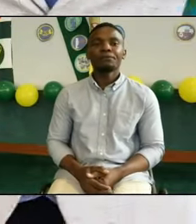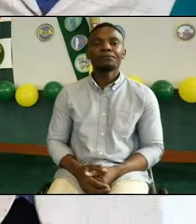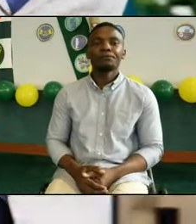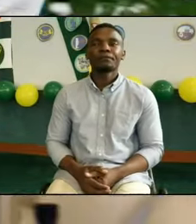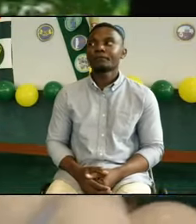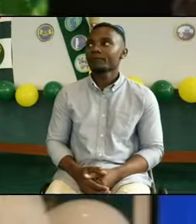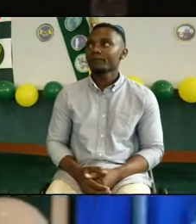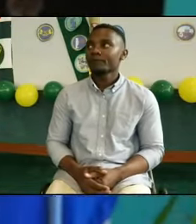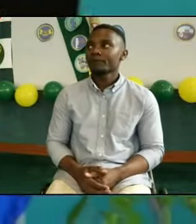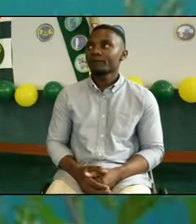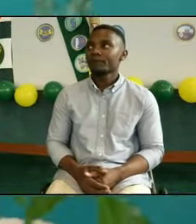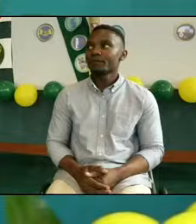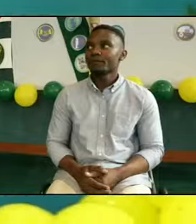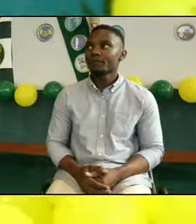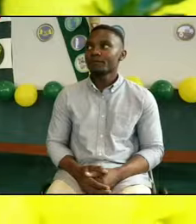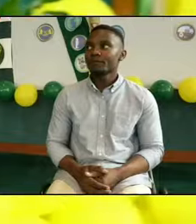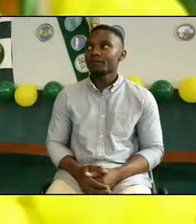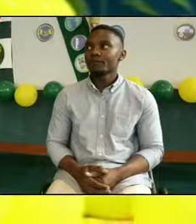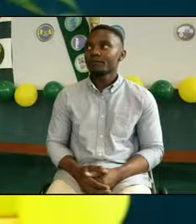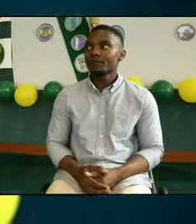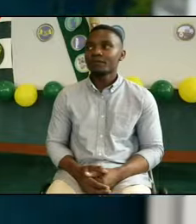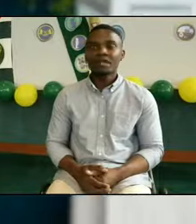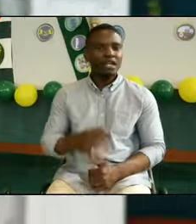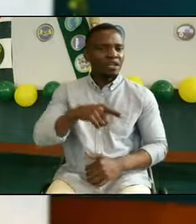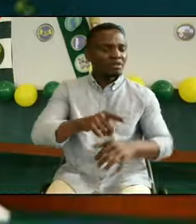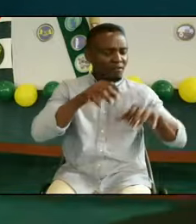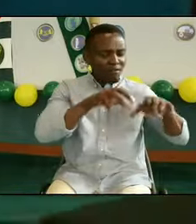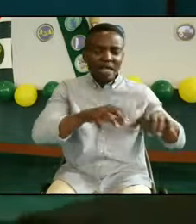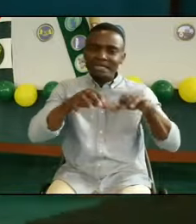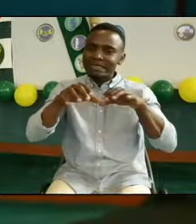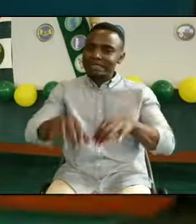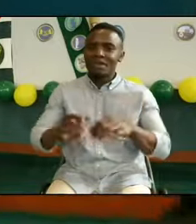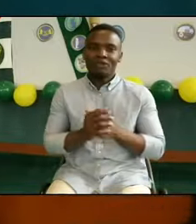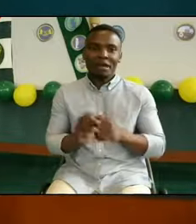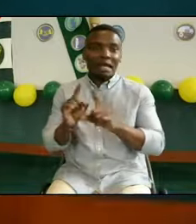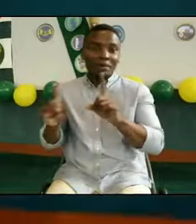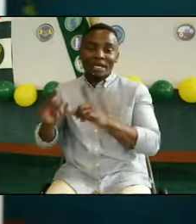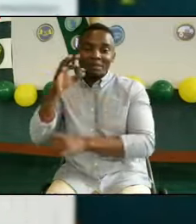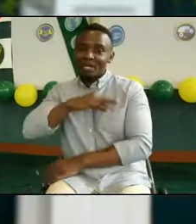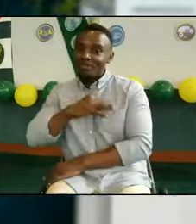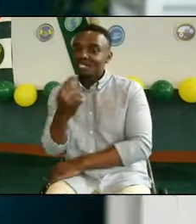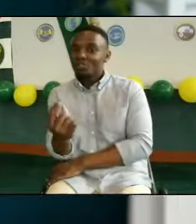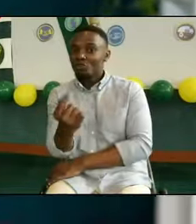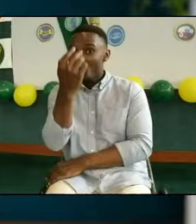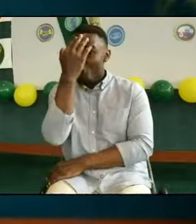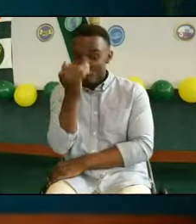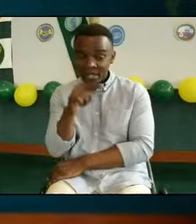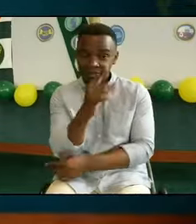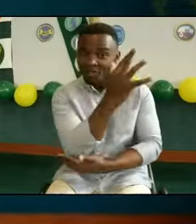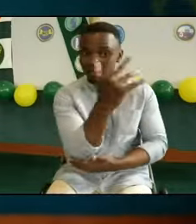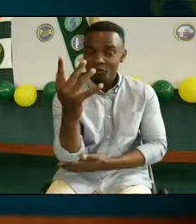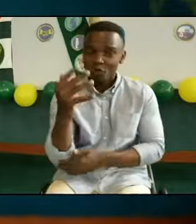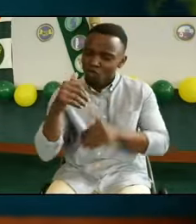has less. Do you know why? Sometimes he goes to the bush, chase them, animal, chase them. And he doesn't